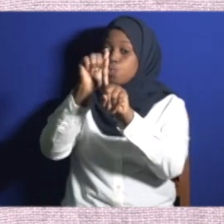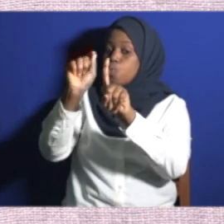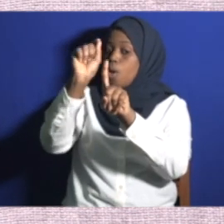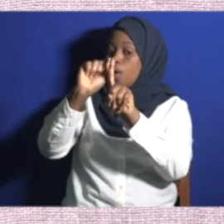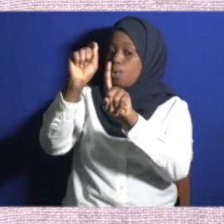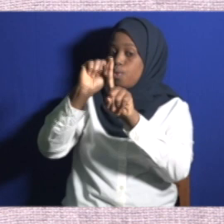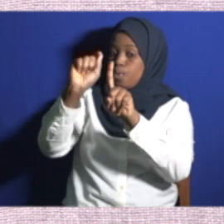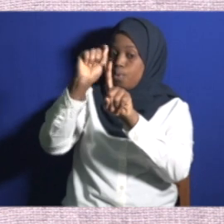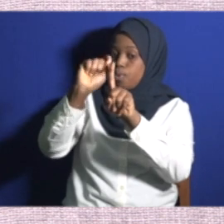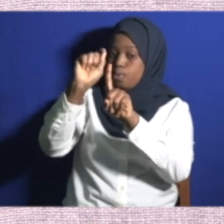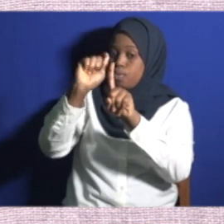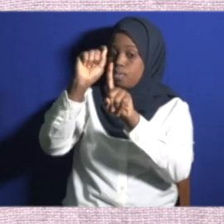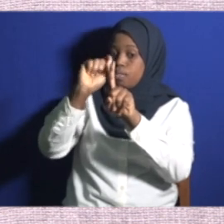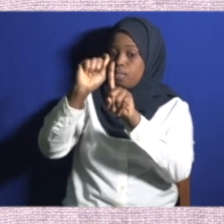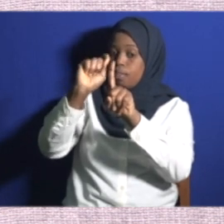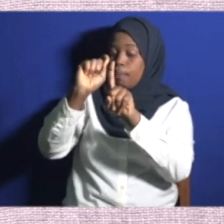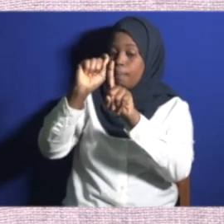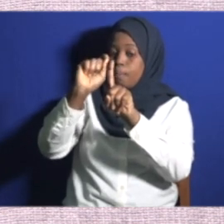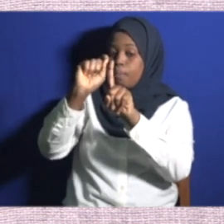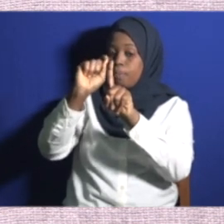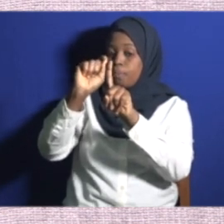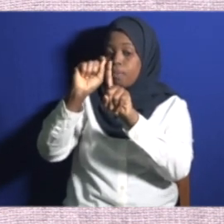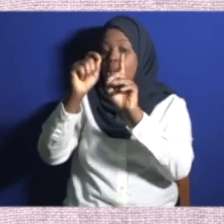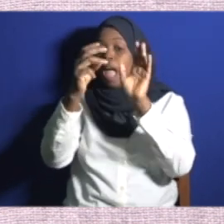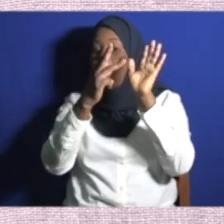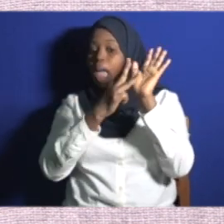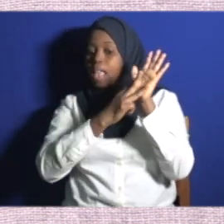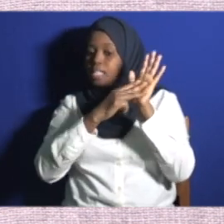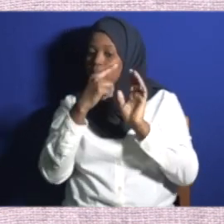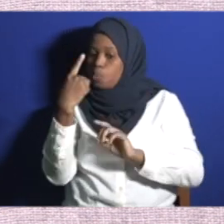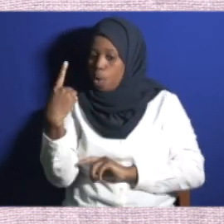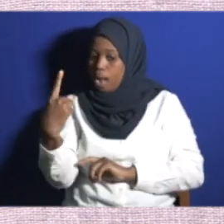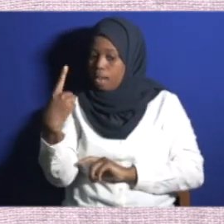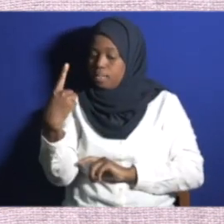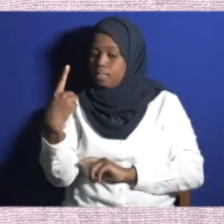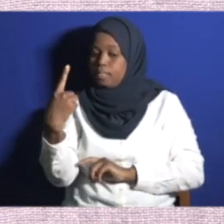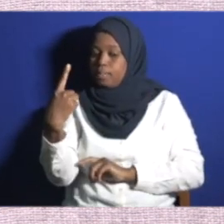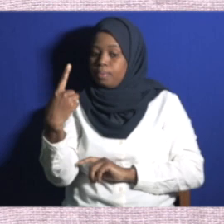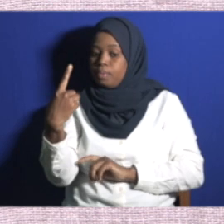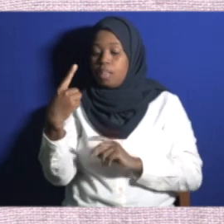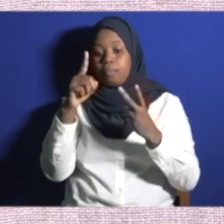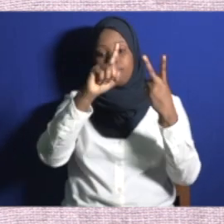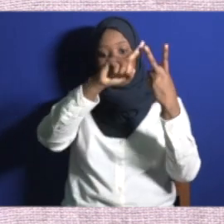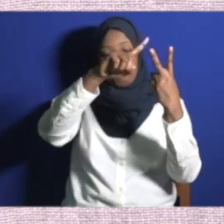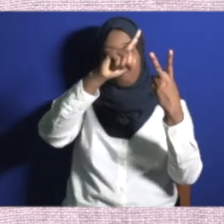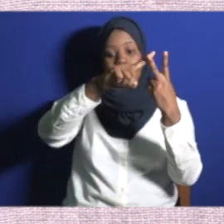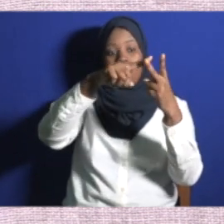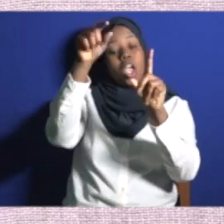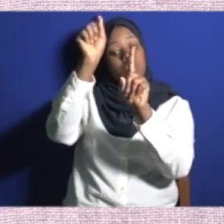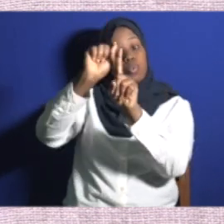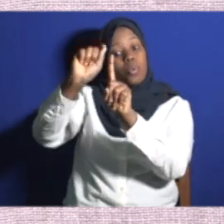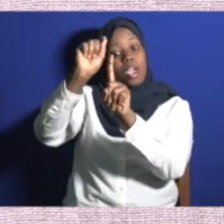Number 1, square root of 81. Number 2, square root of